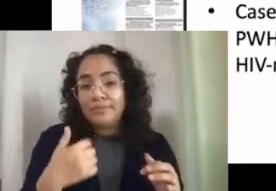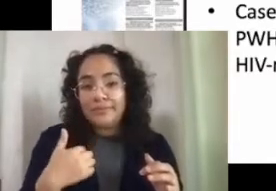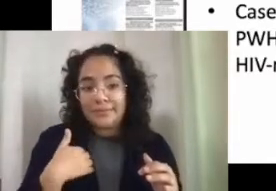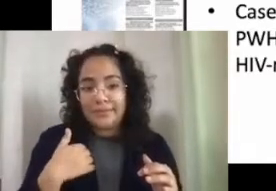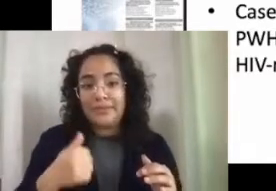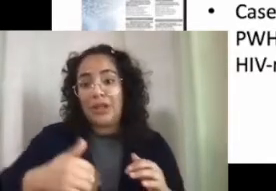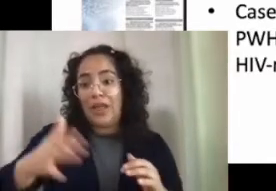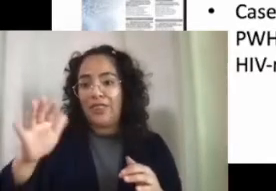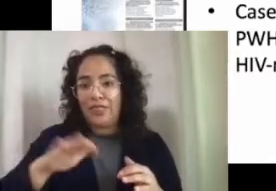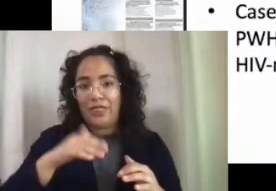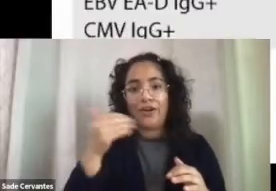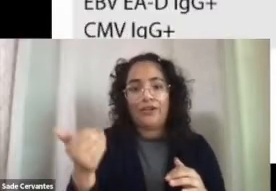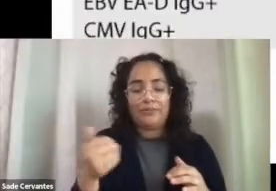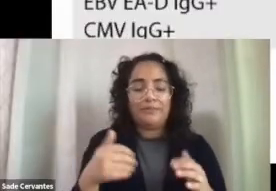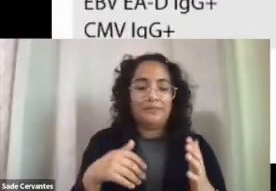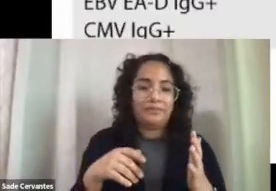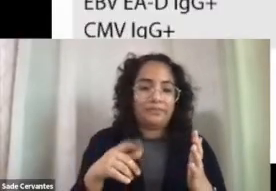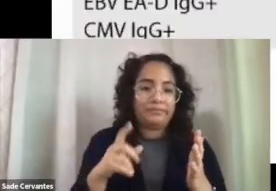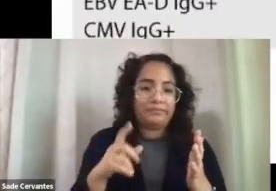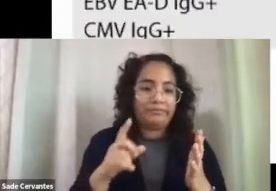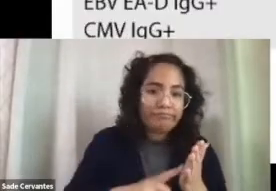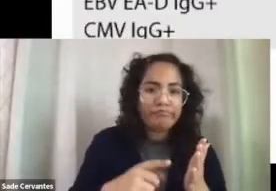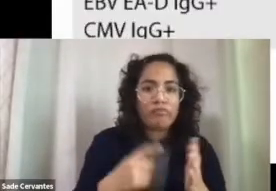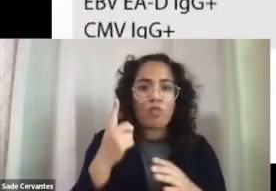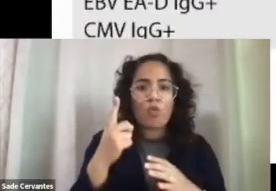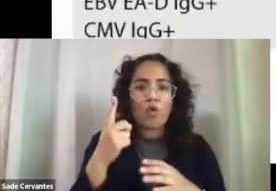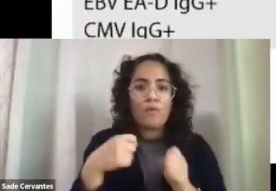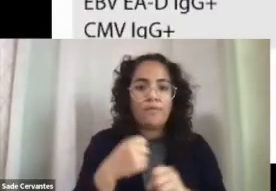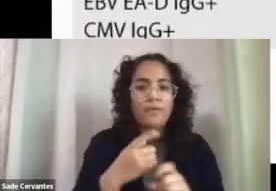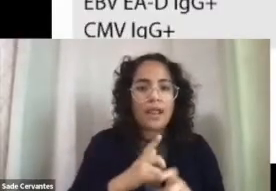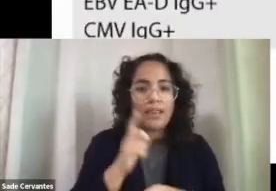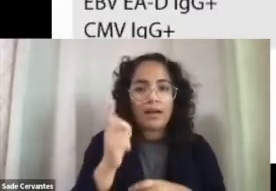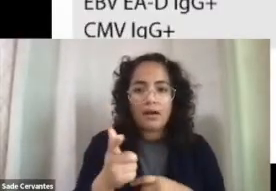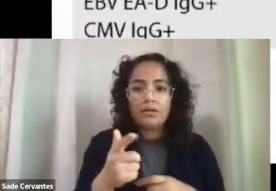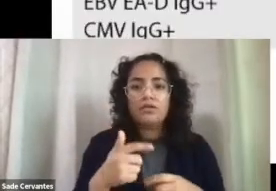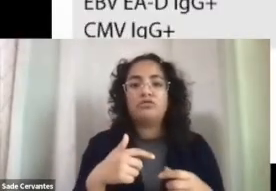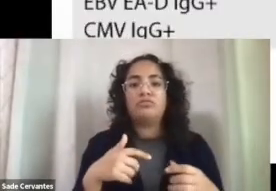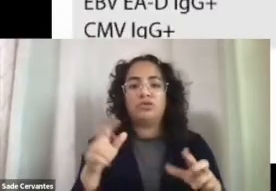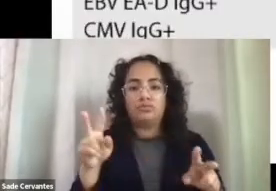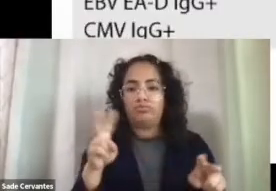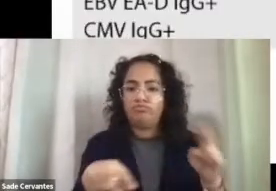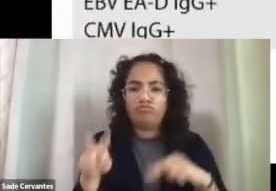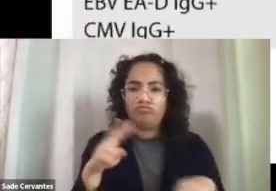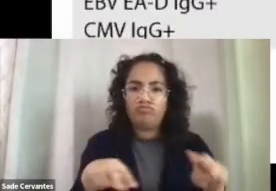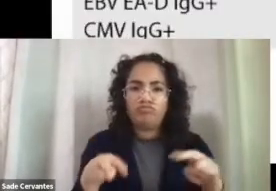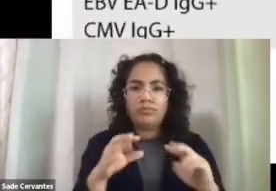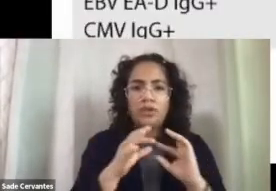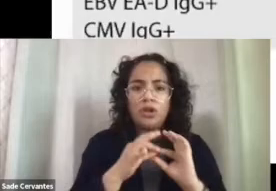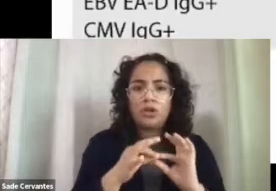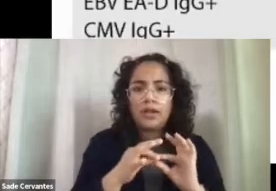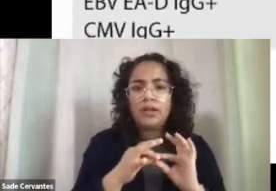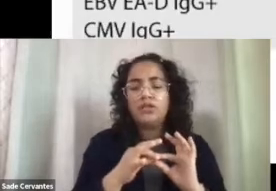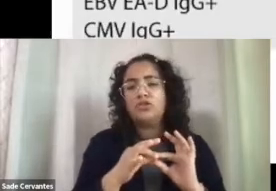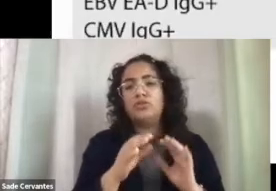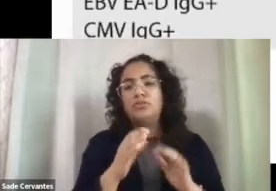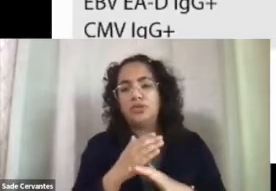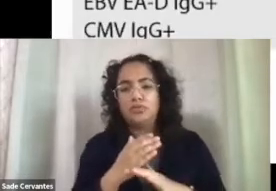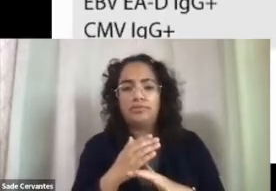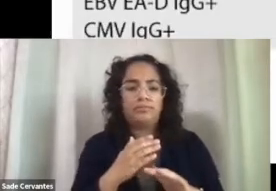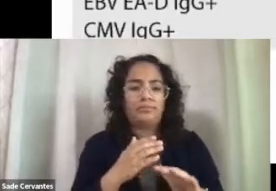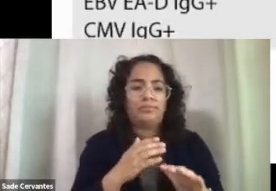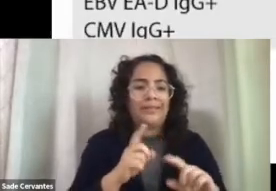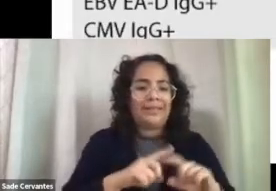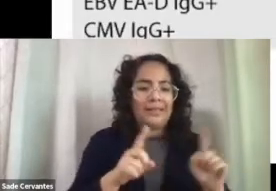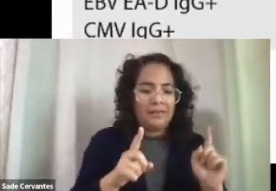study kind of a year later, looking at the relationship between different factors and